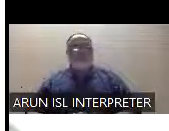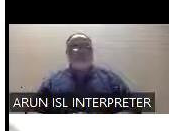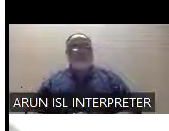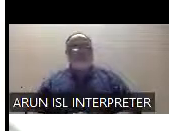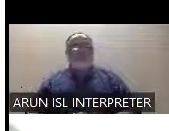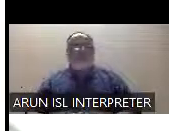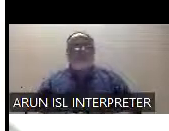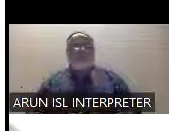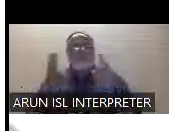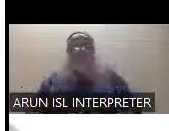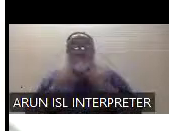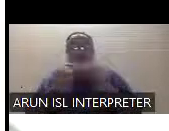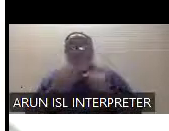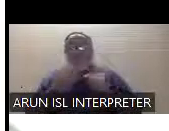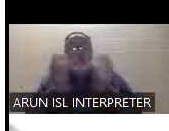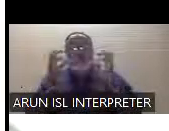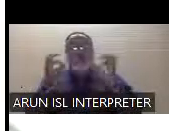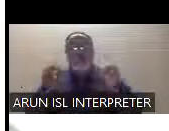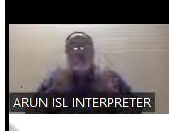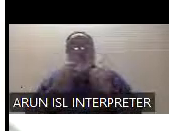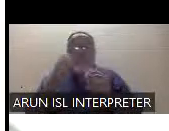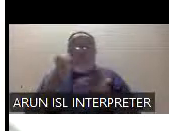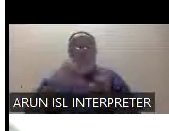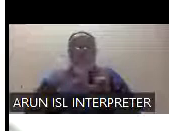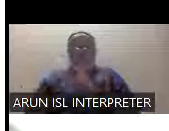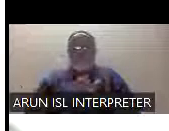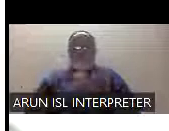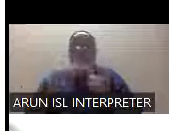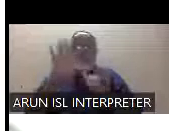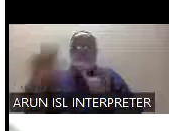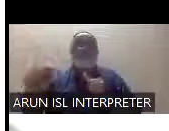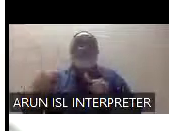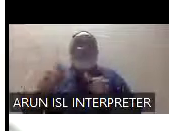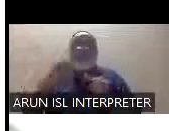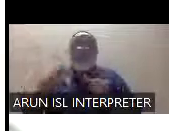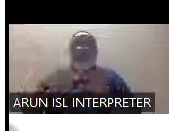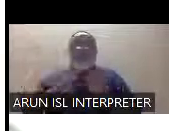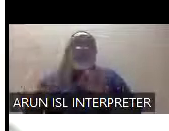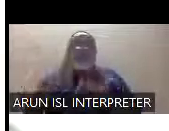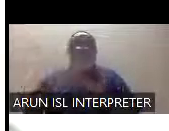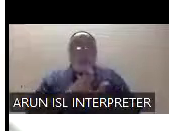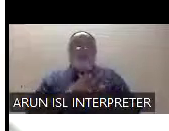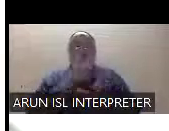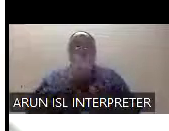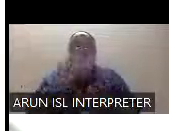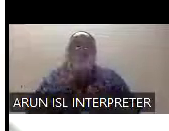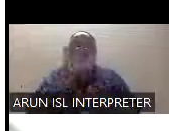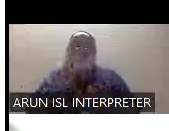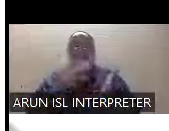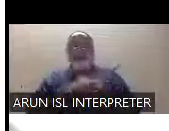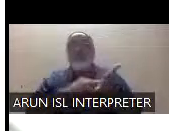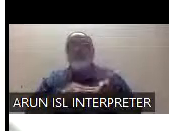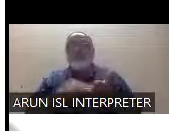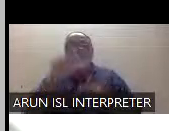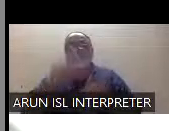definitely important that the right to accessibility has to be ensured for this group of 31 million people and counting. The figures are